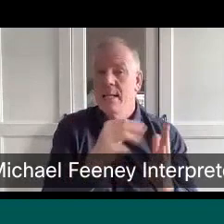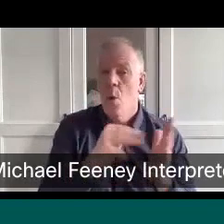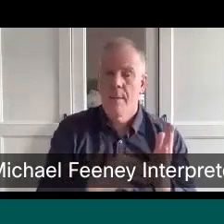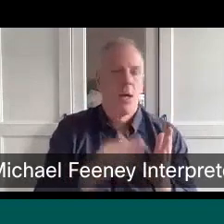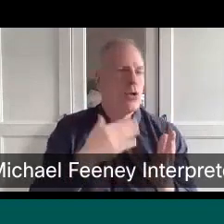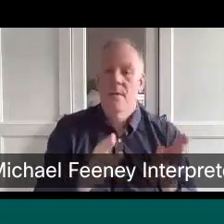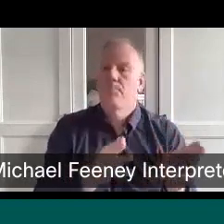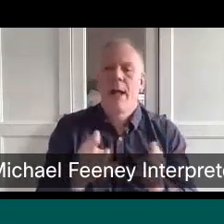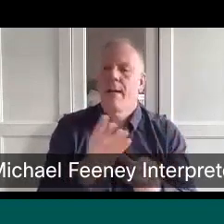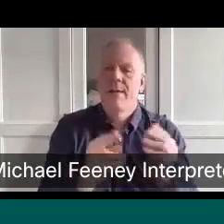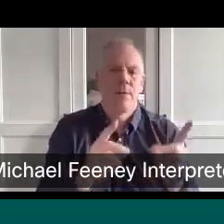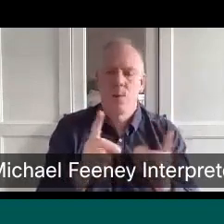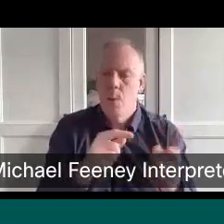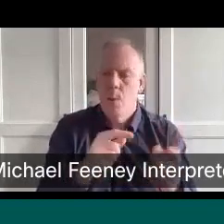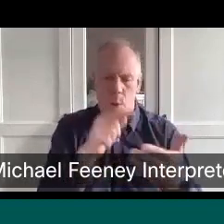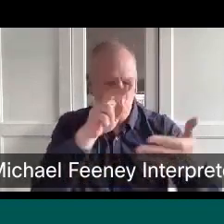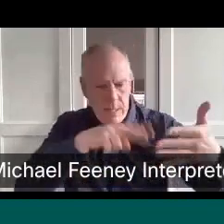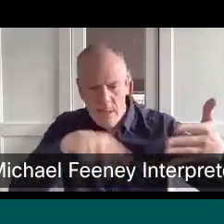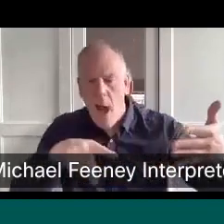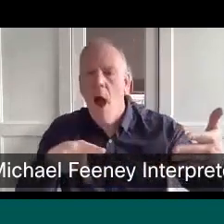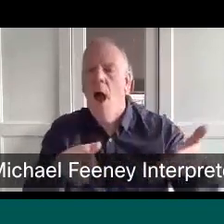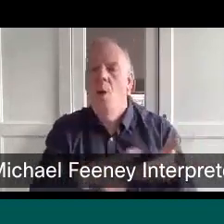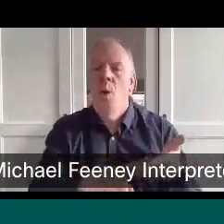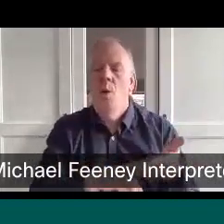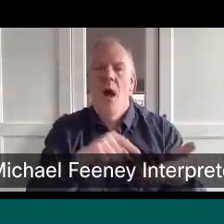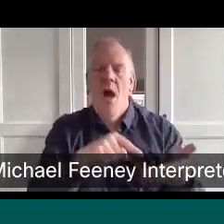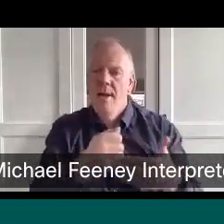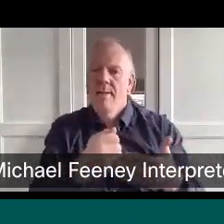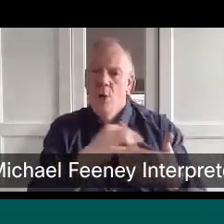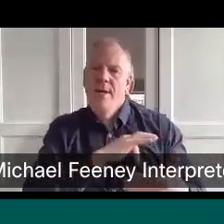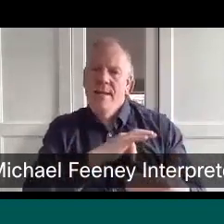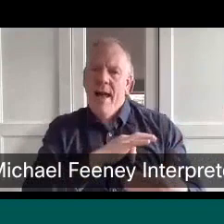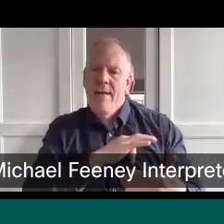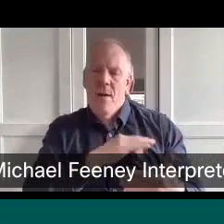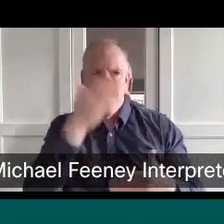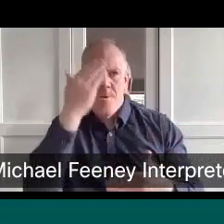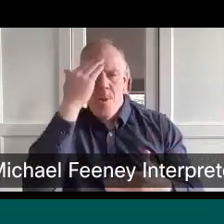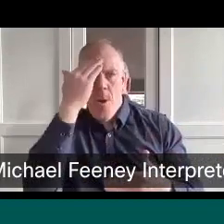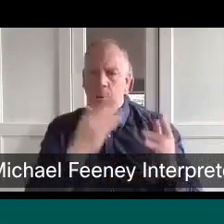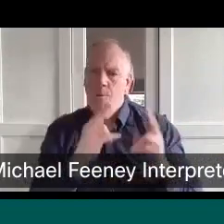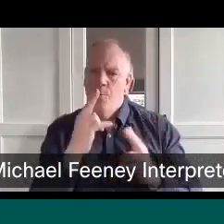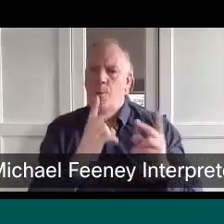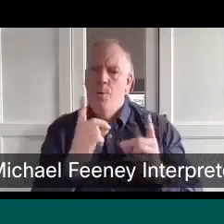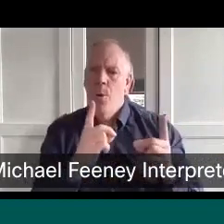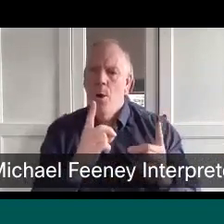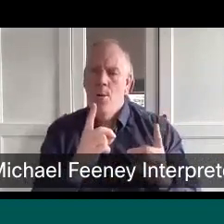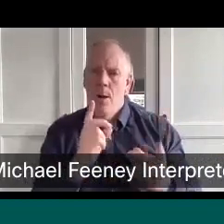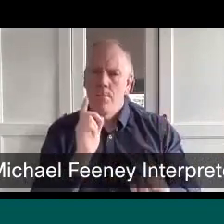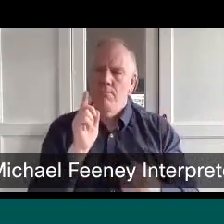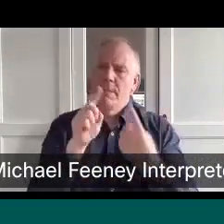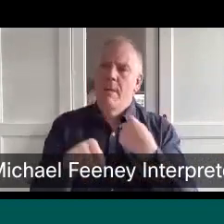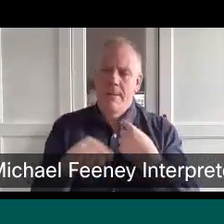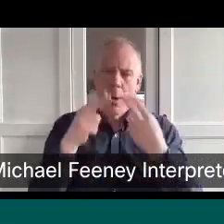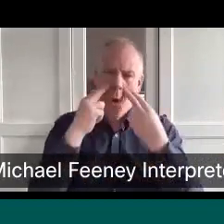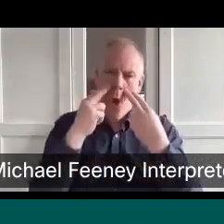very practical document that you can use to actually, support yourself, to know what to recognise a normal reaction to